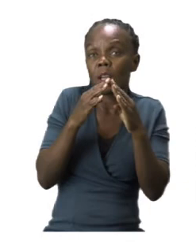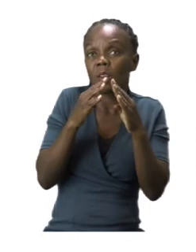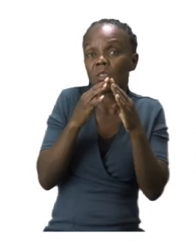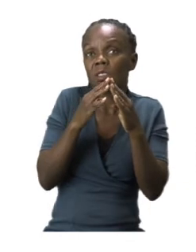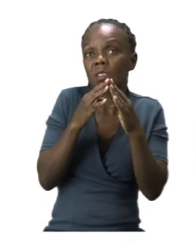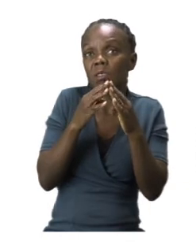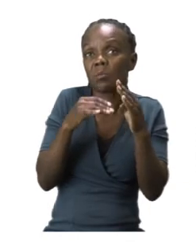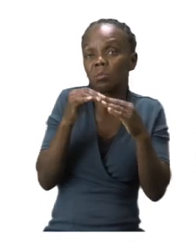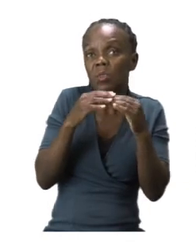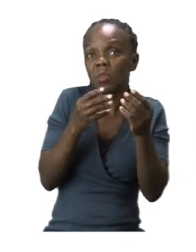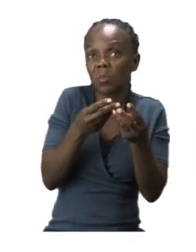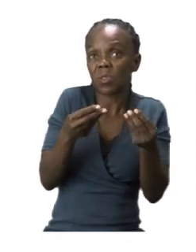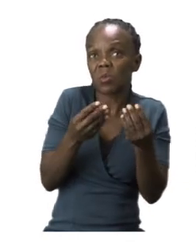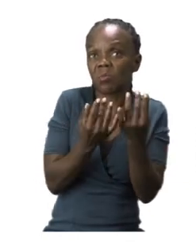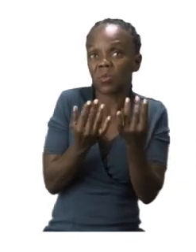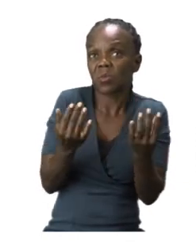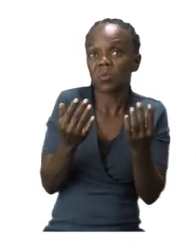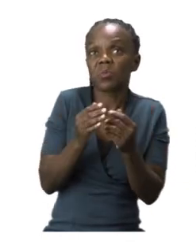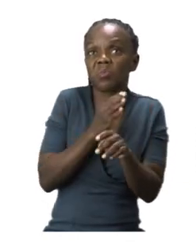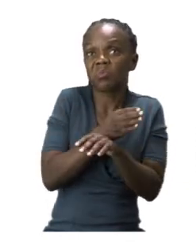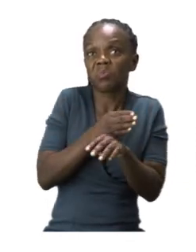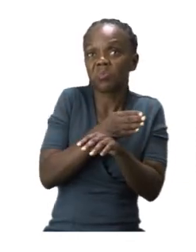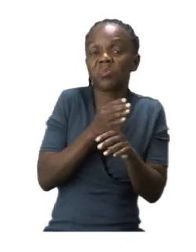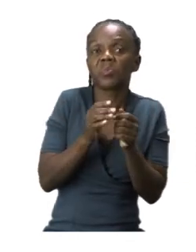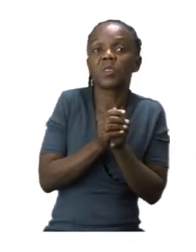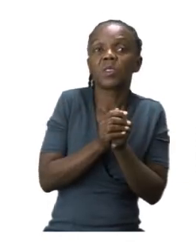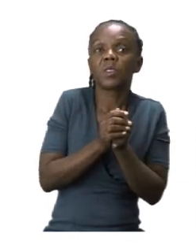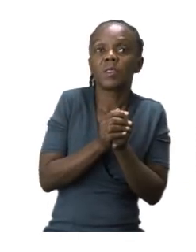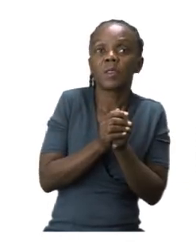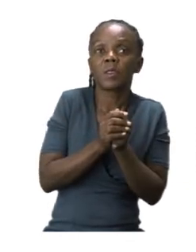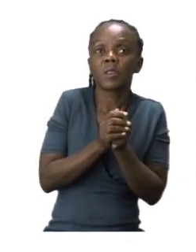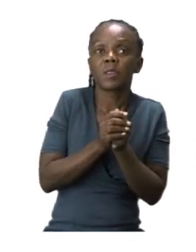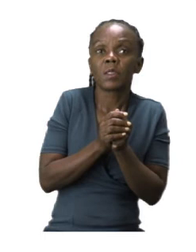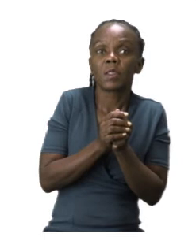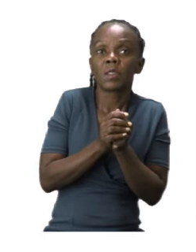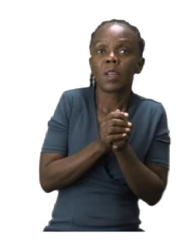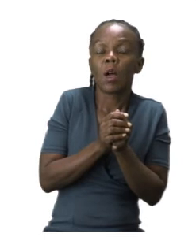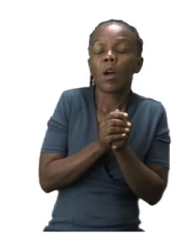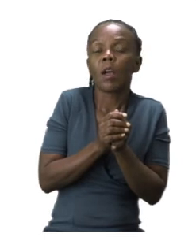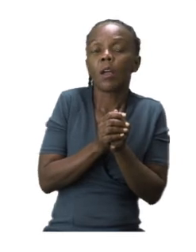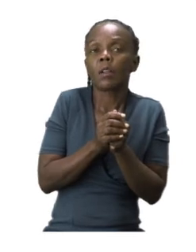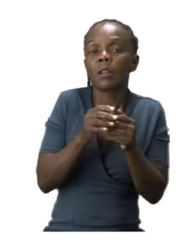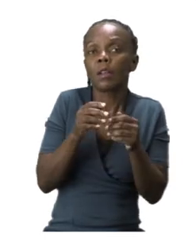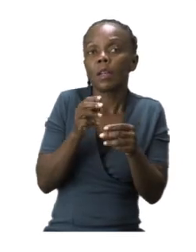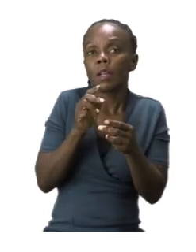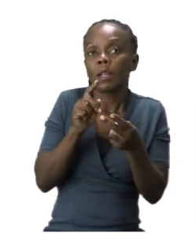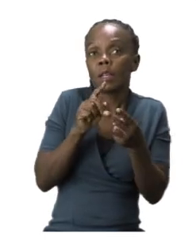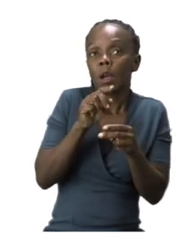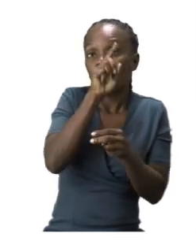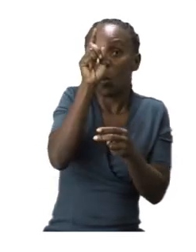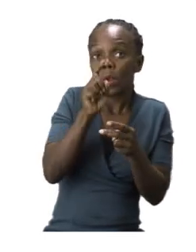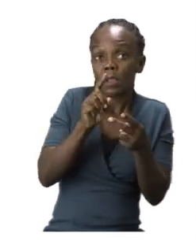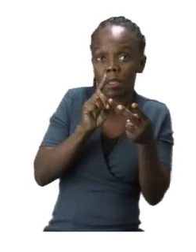And then the next question says, which type of houses are the least? Which means which ones are the